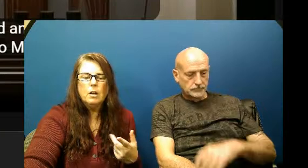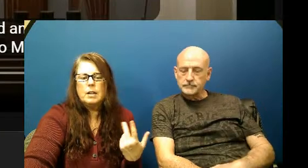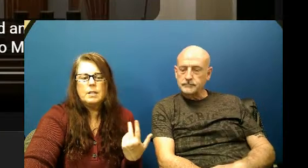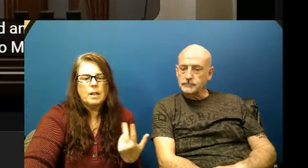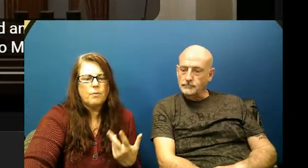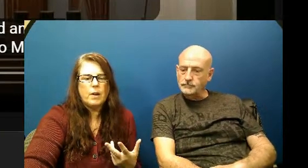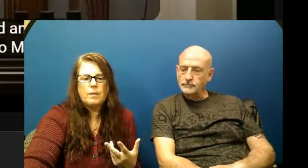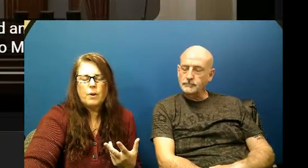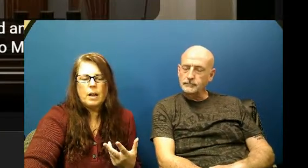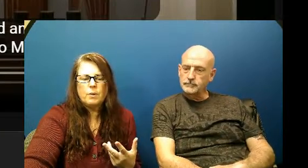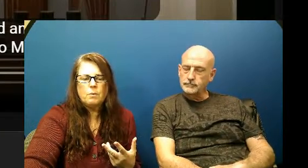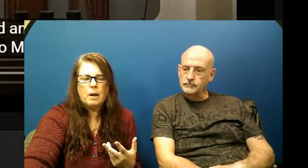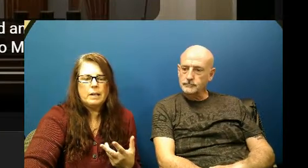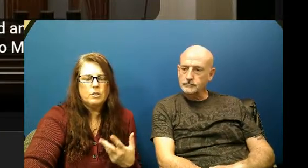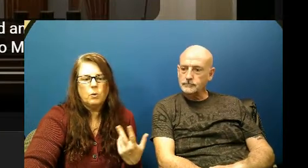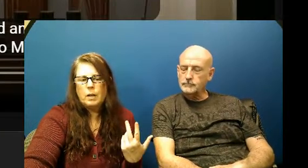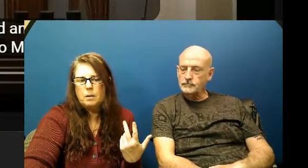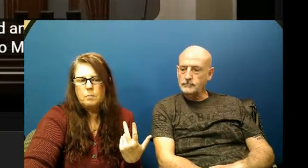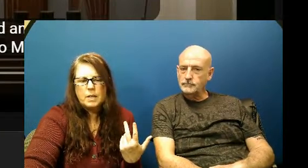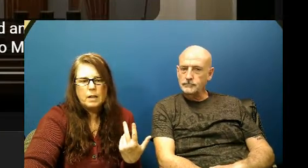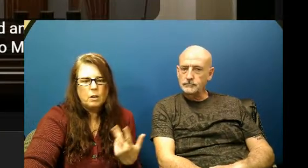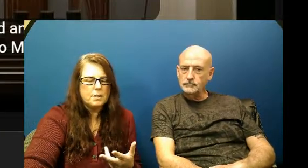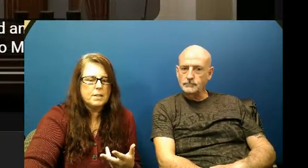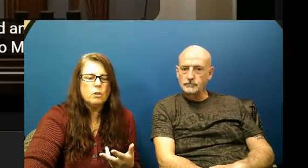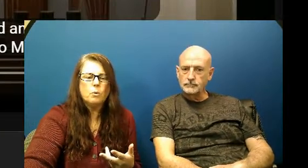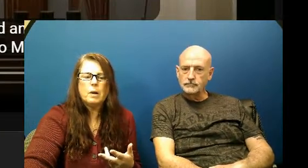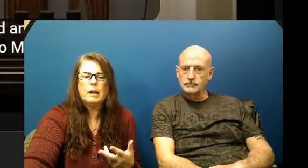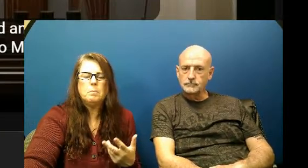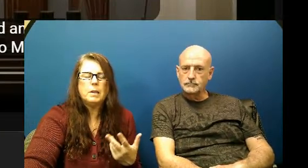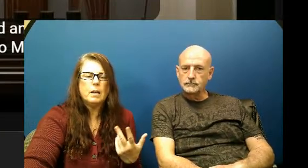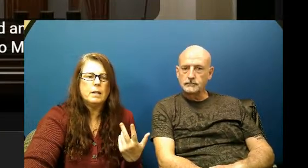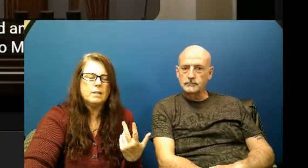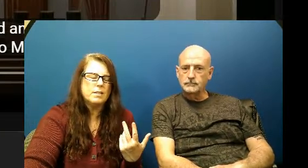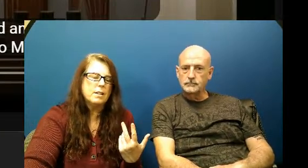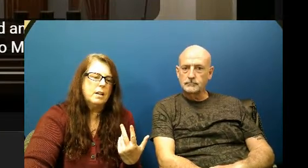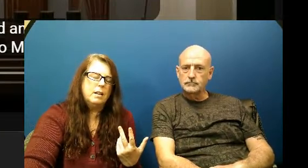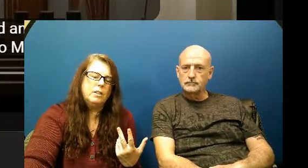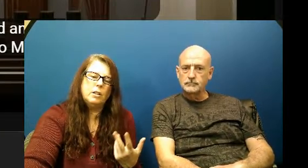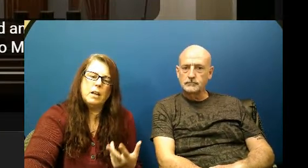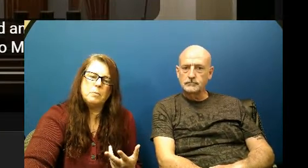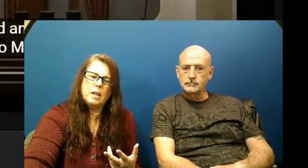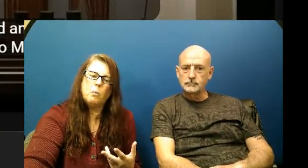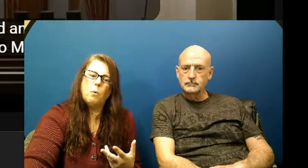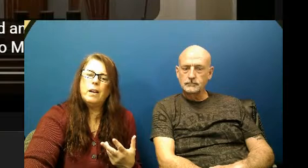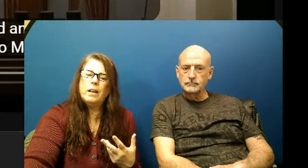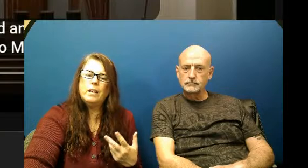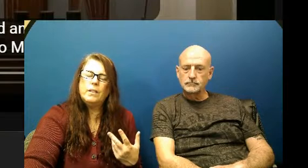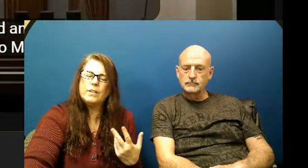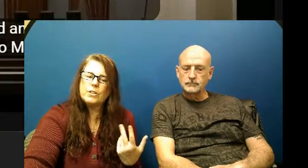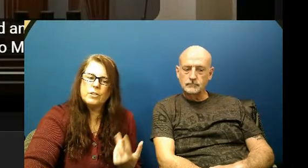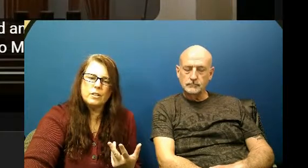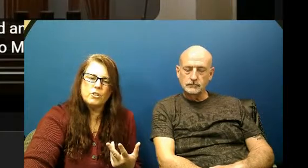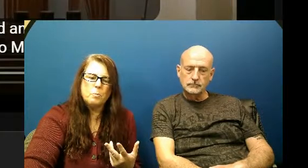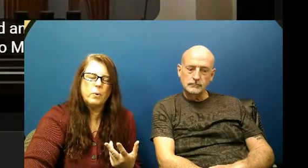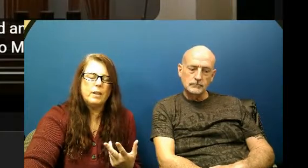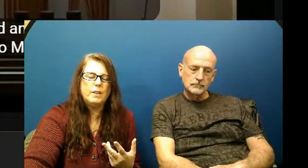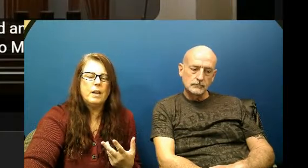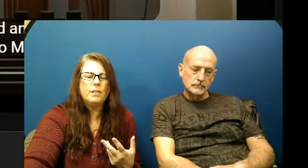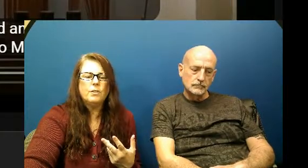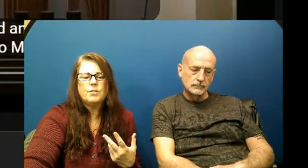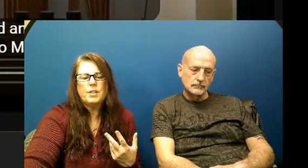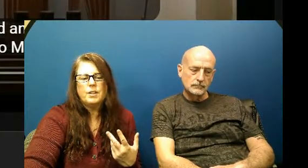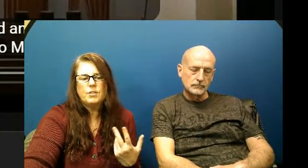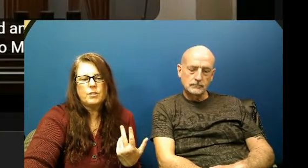here, he's like, fight for every right. Don't let them take a single right, because you let them take one, they start to chip away